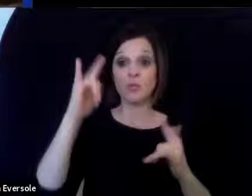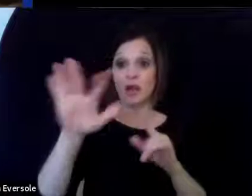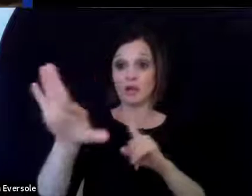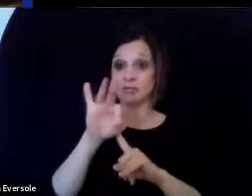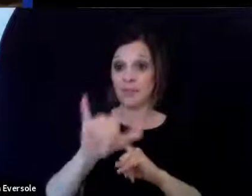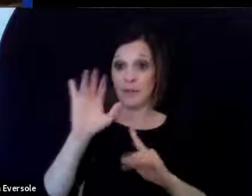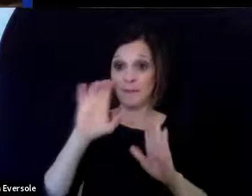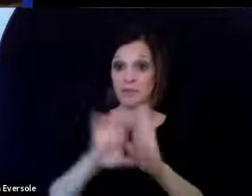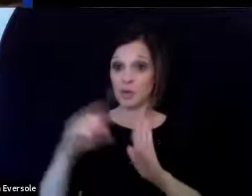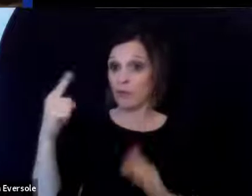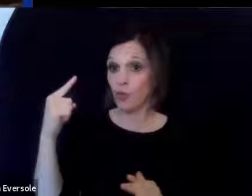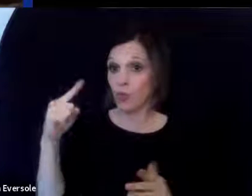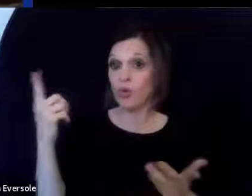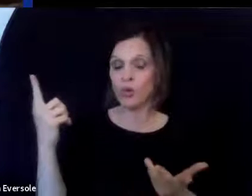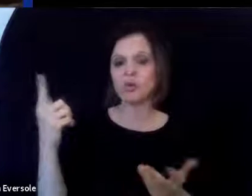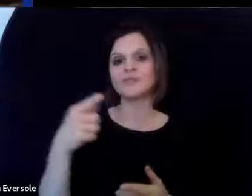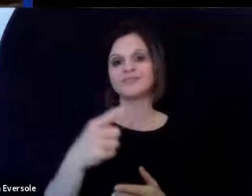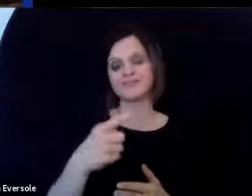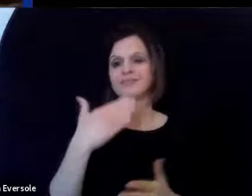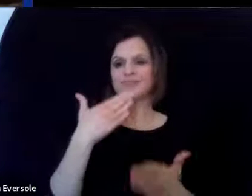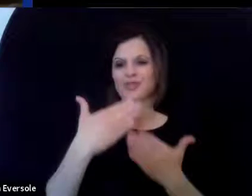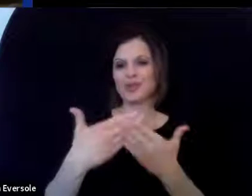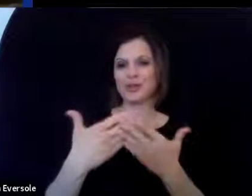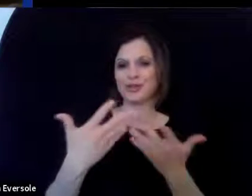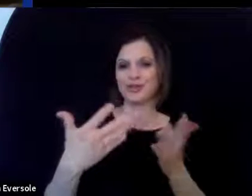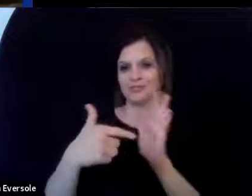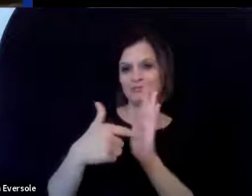picture, one, it's a good illustration of